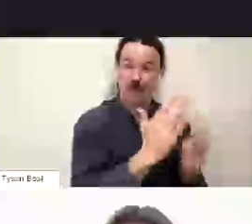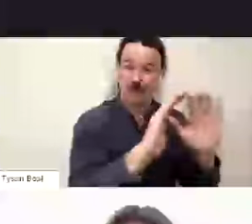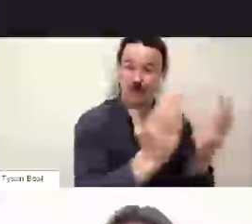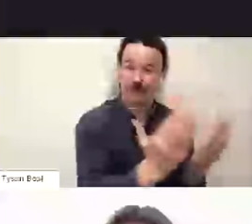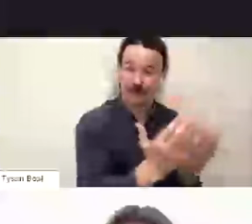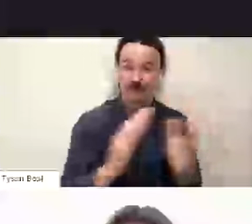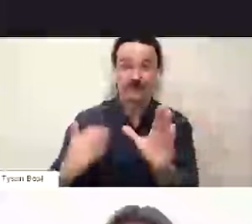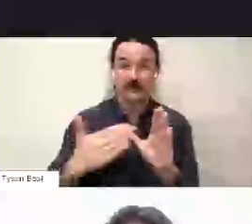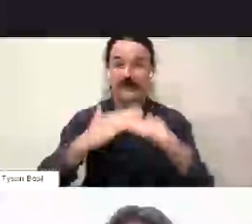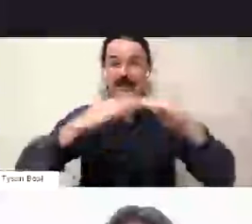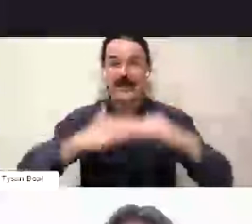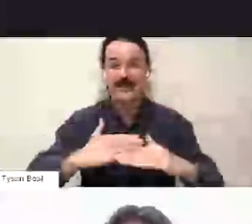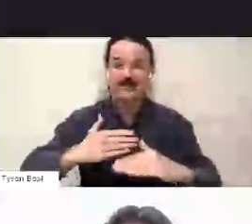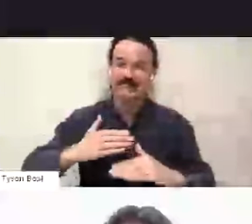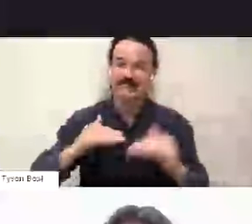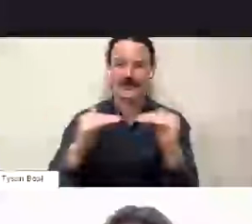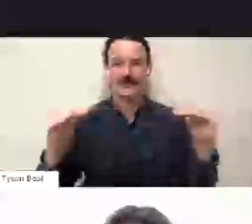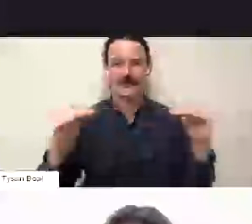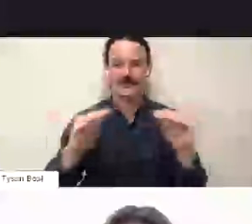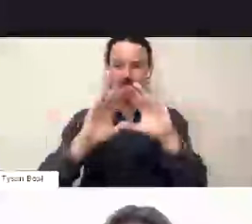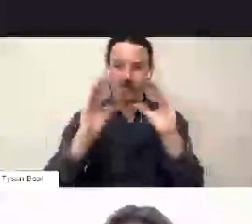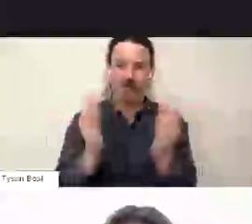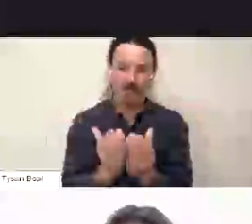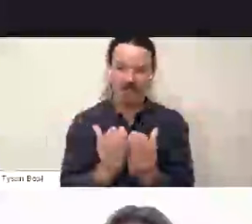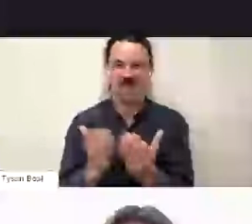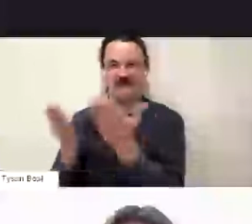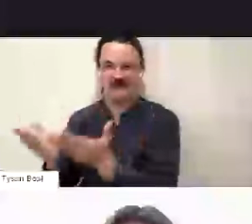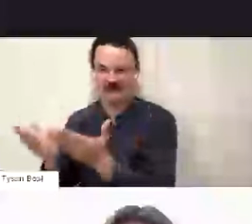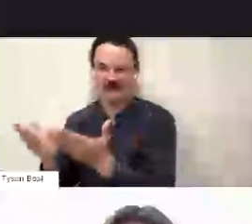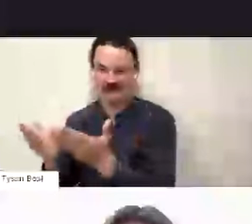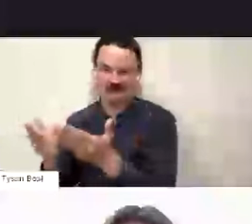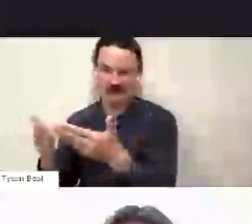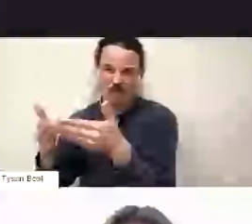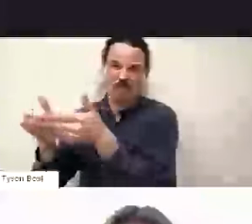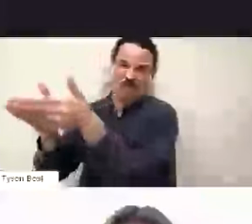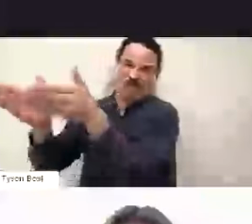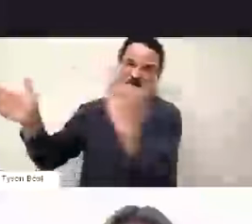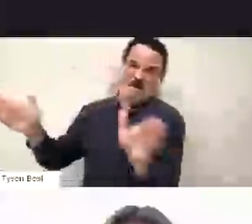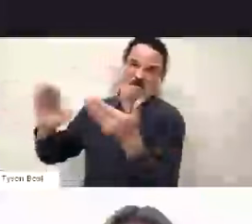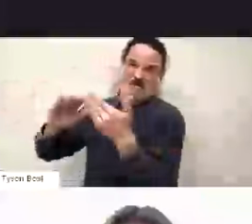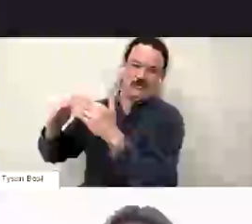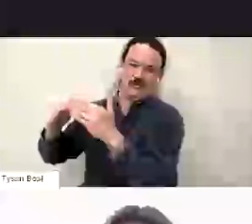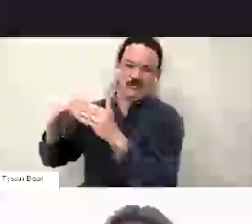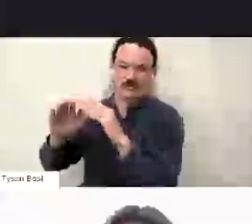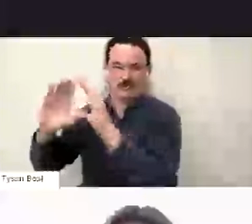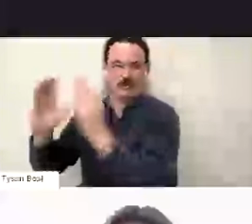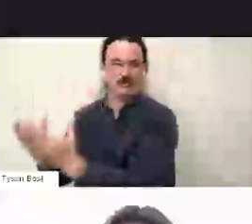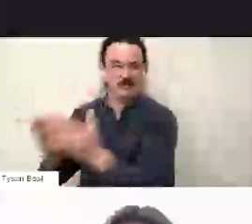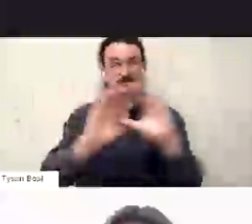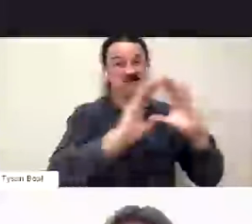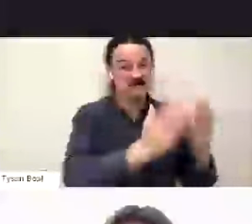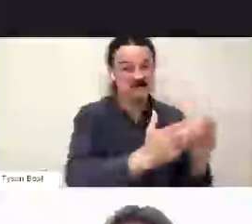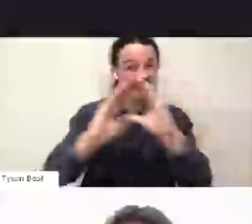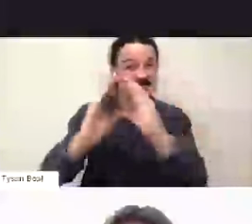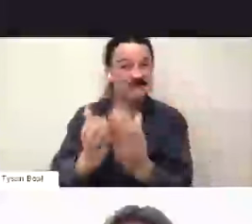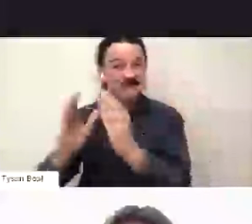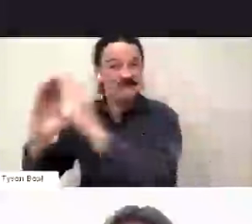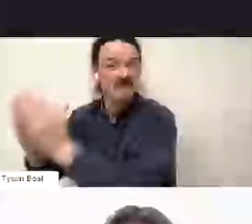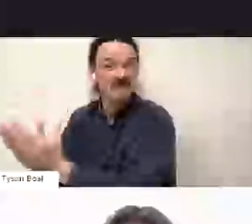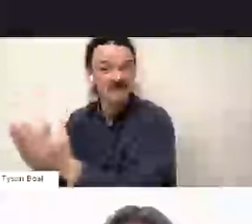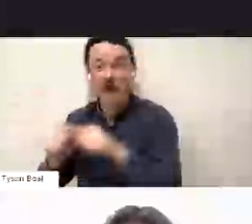the everyone else world, basically. So our challenge is that we have to be a loud voice in